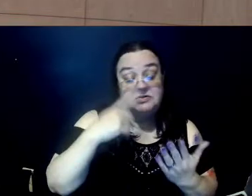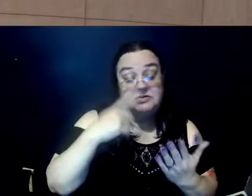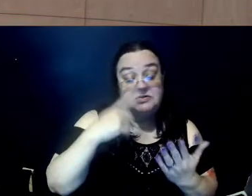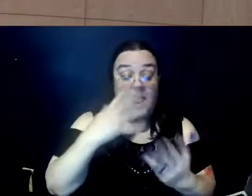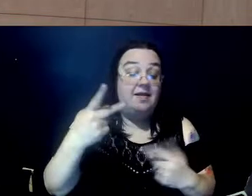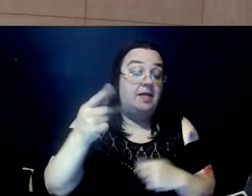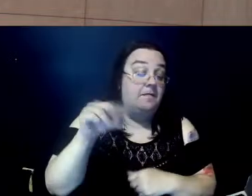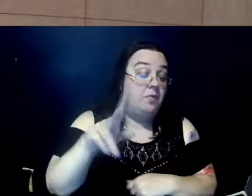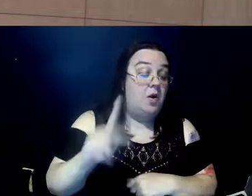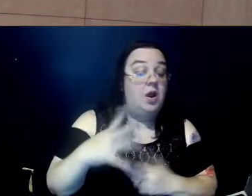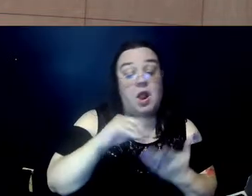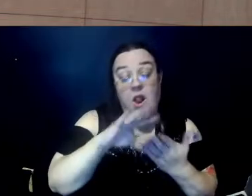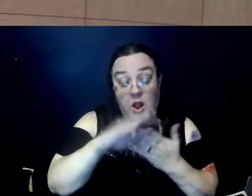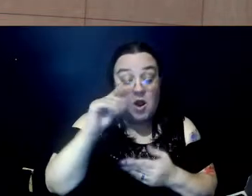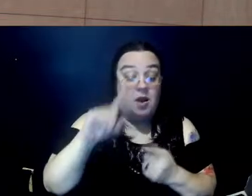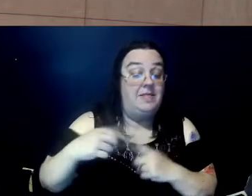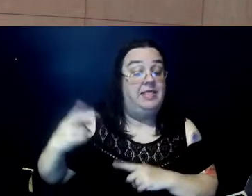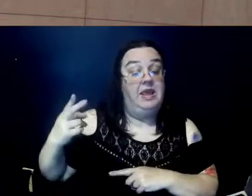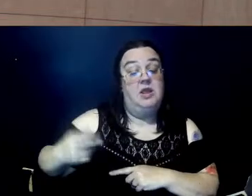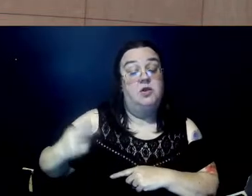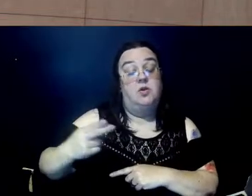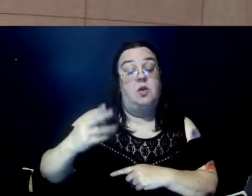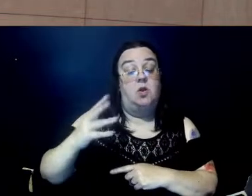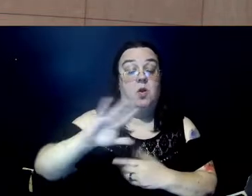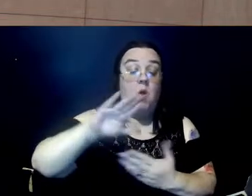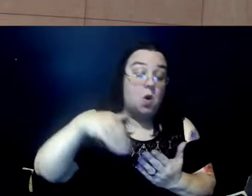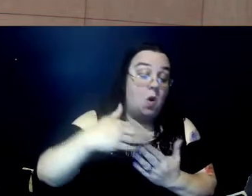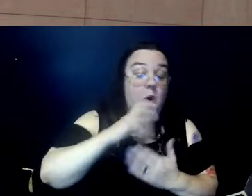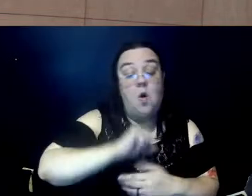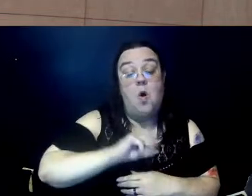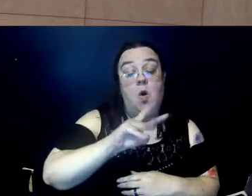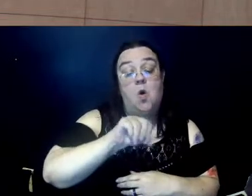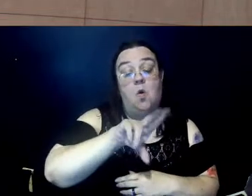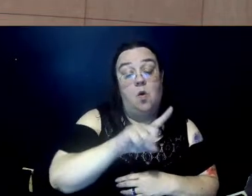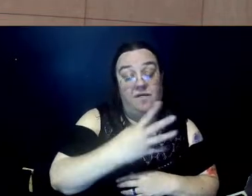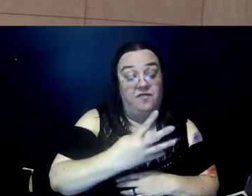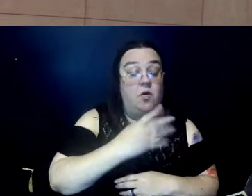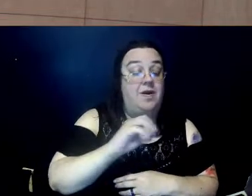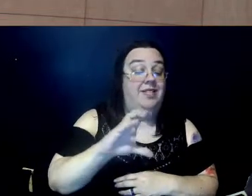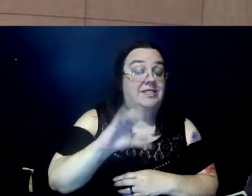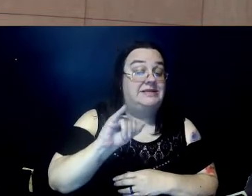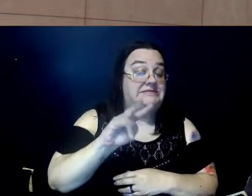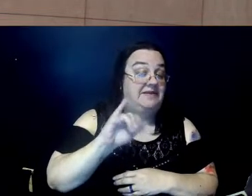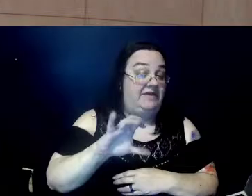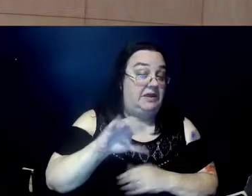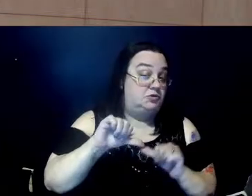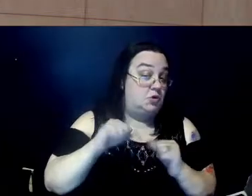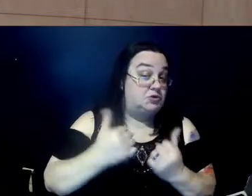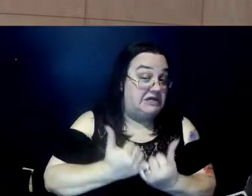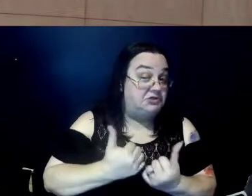learn about the history of the old Ward 4 and the Ward 4 Civic Association.